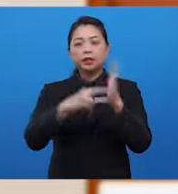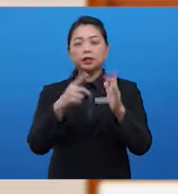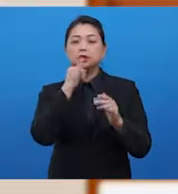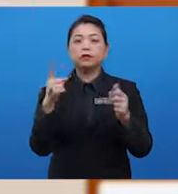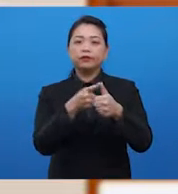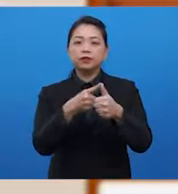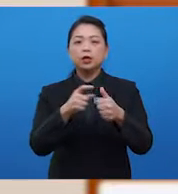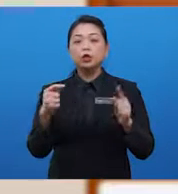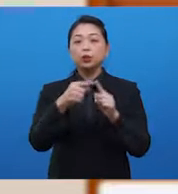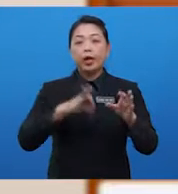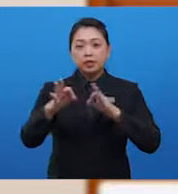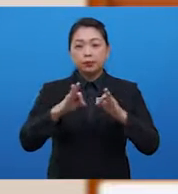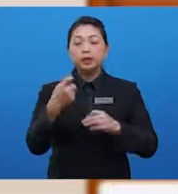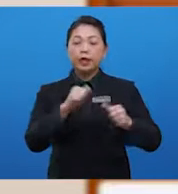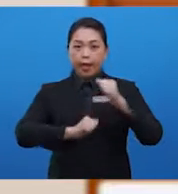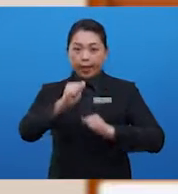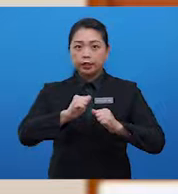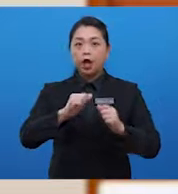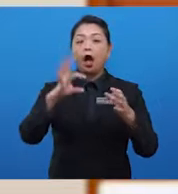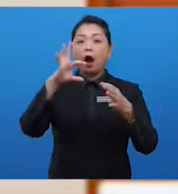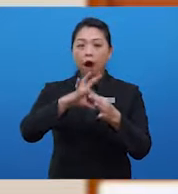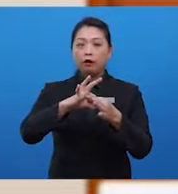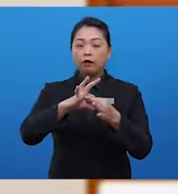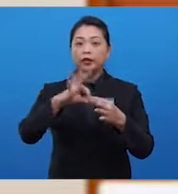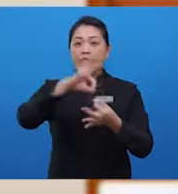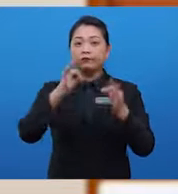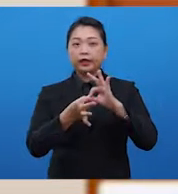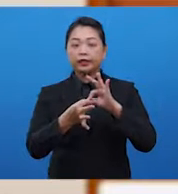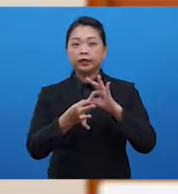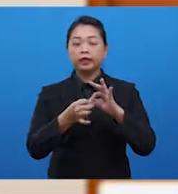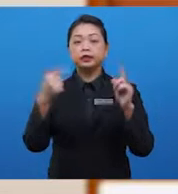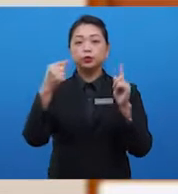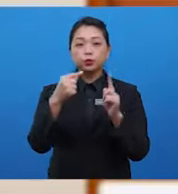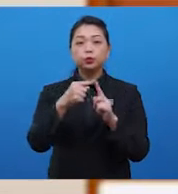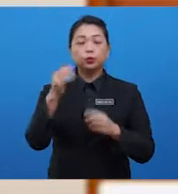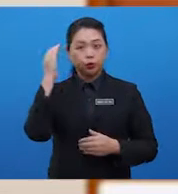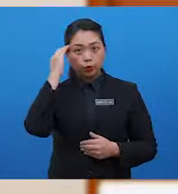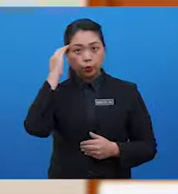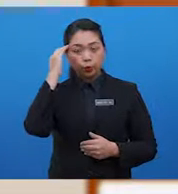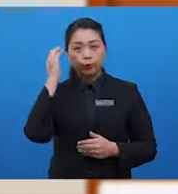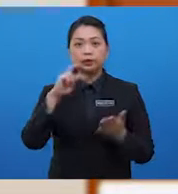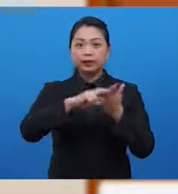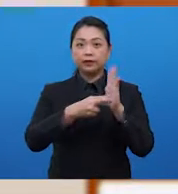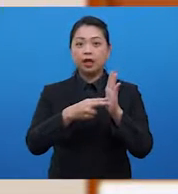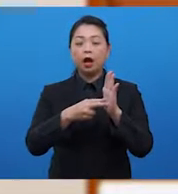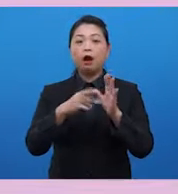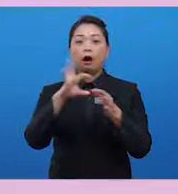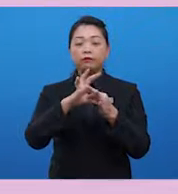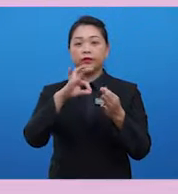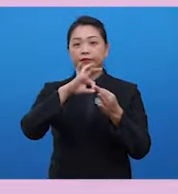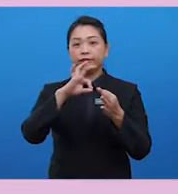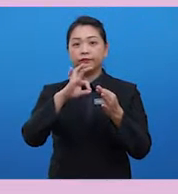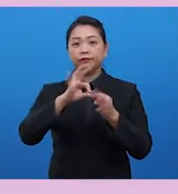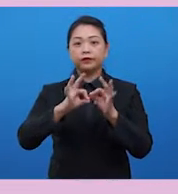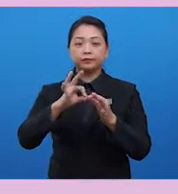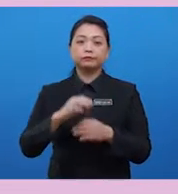To explain the act of inferring is to know the definition of inference. If